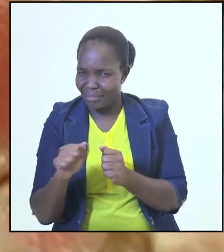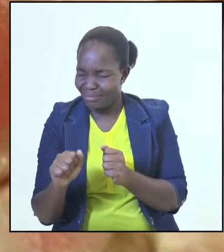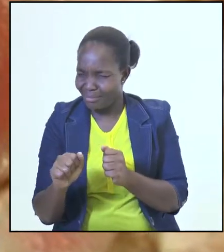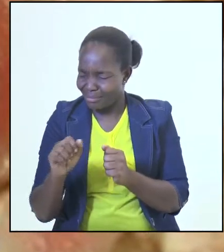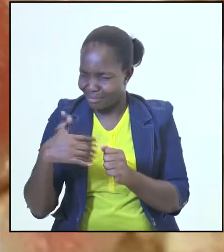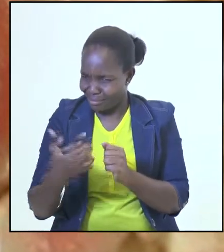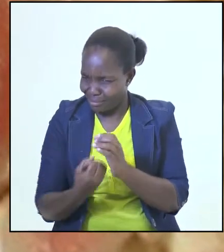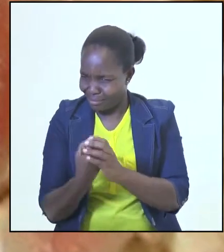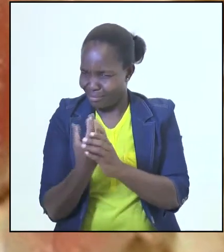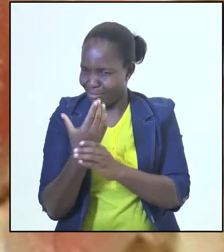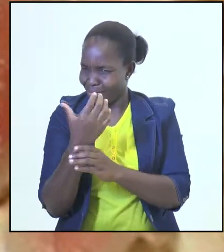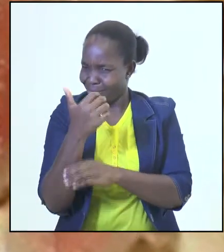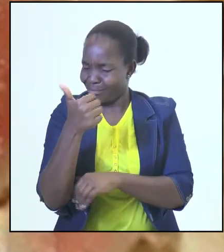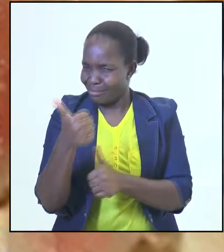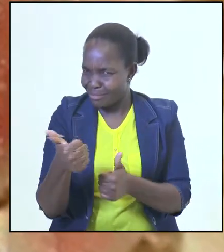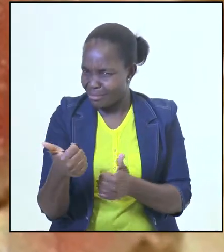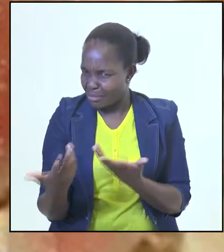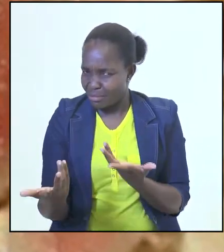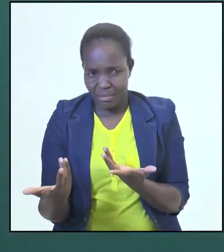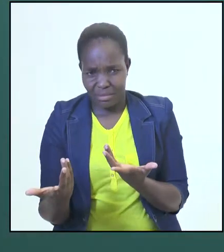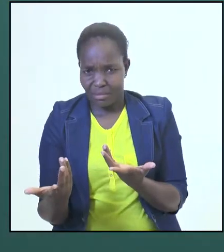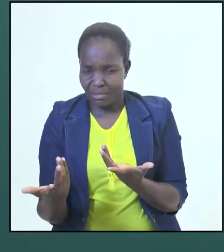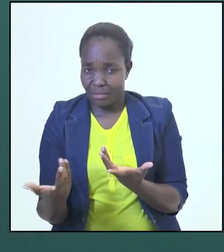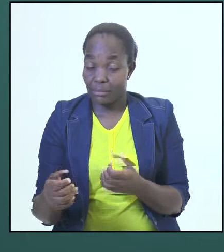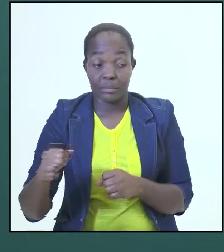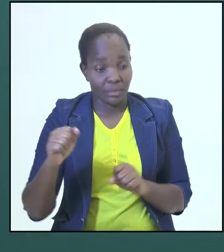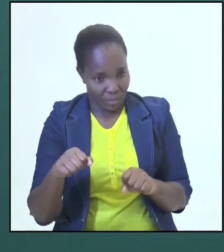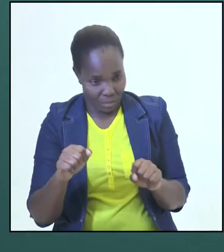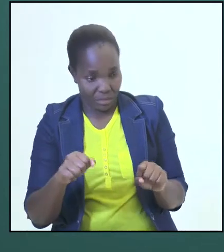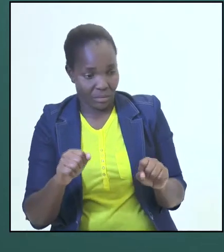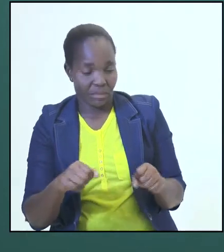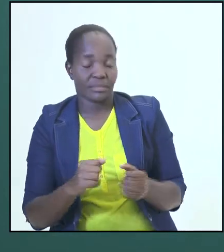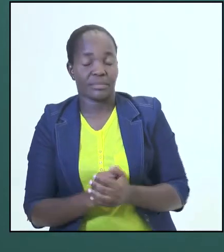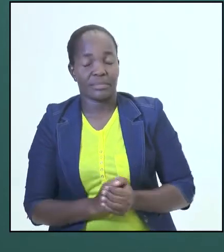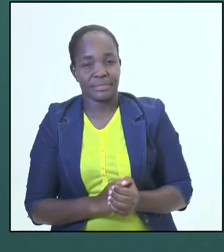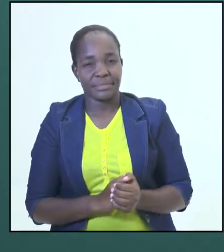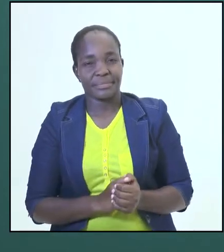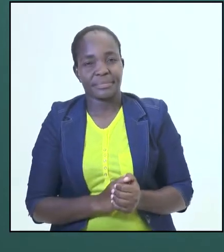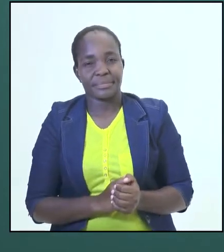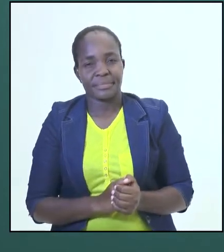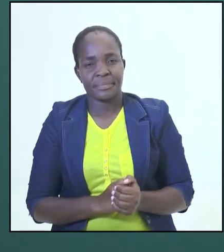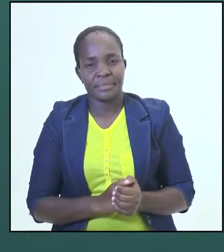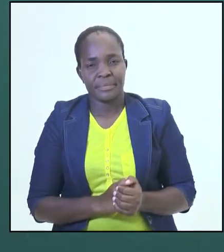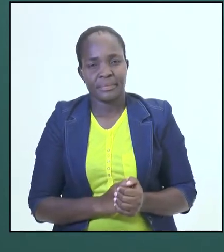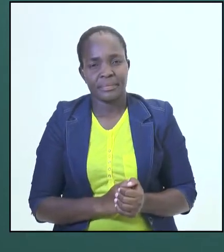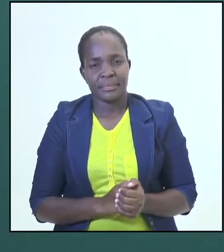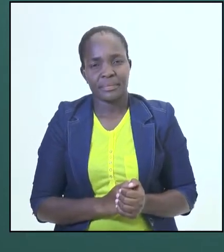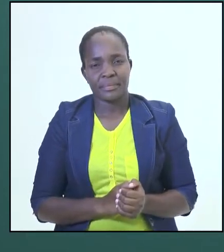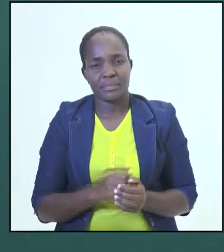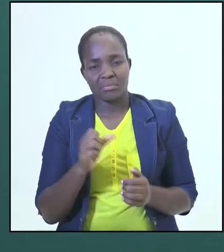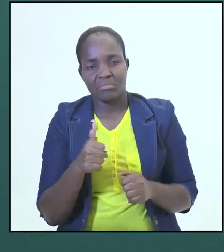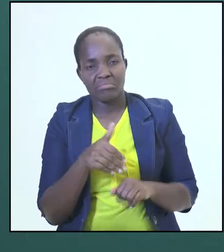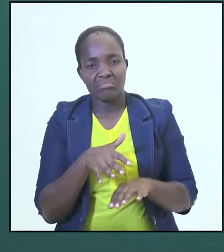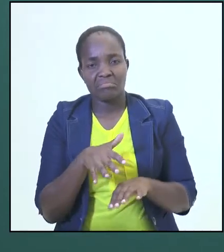well? Wow! Yes. So, other useful ways to improve